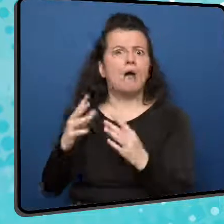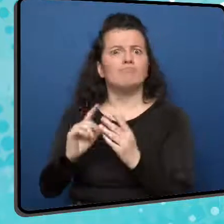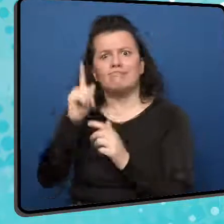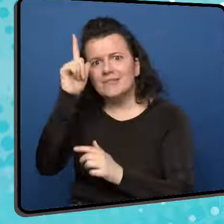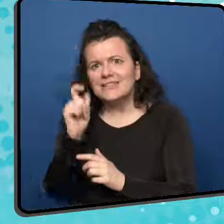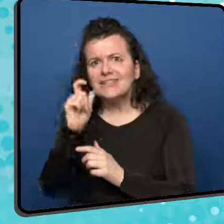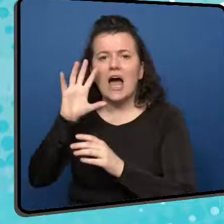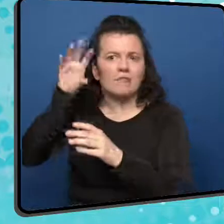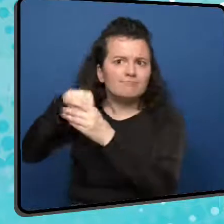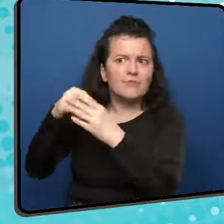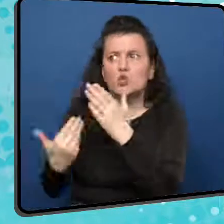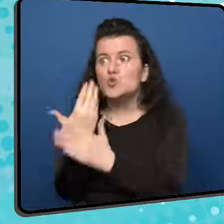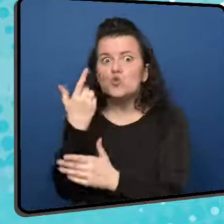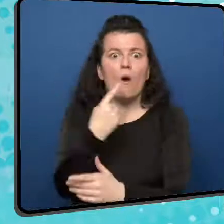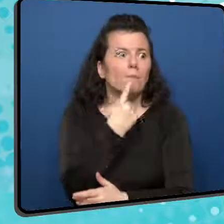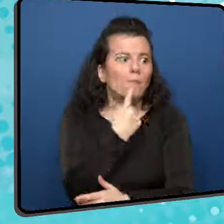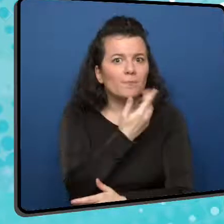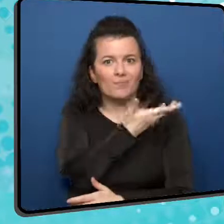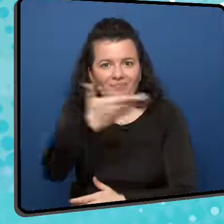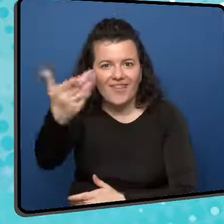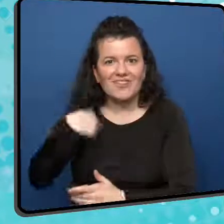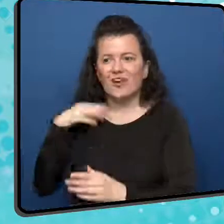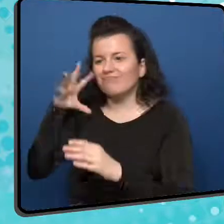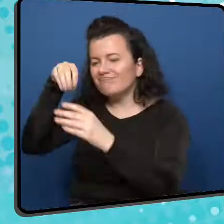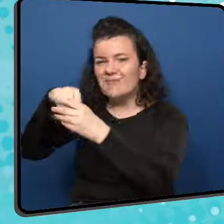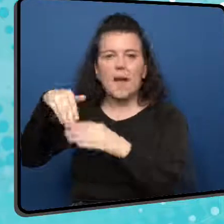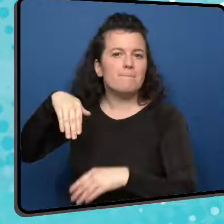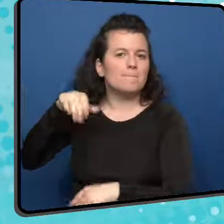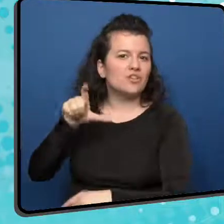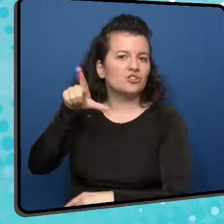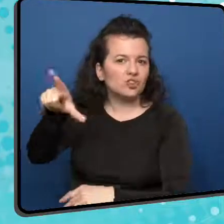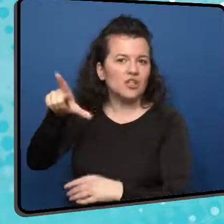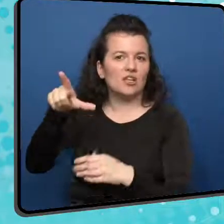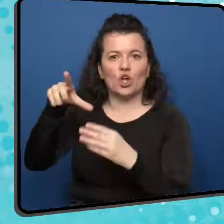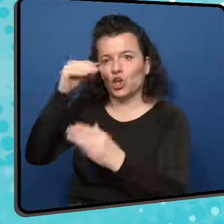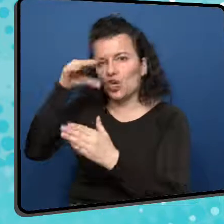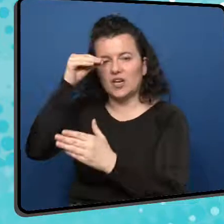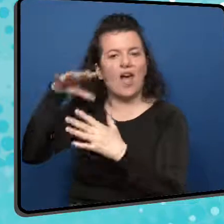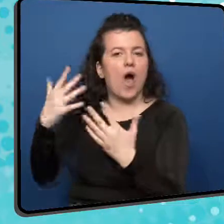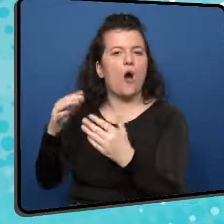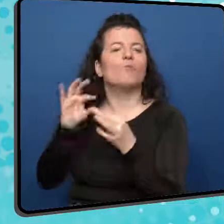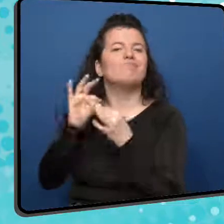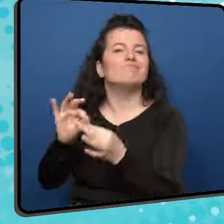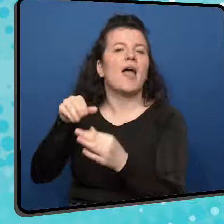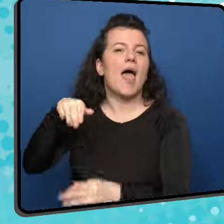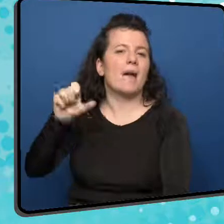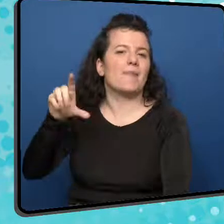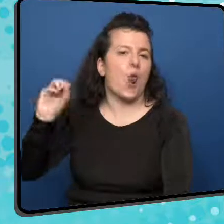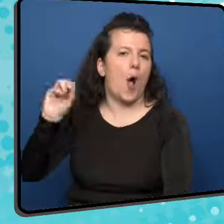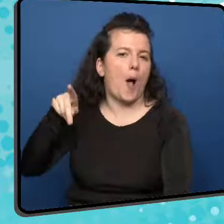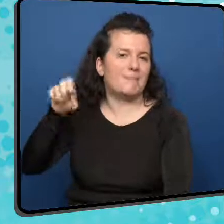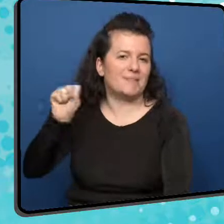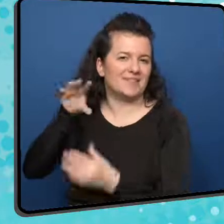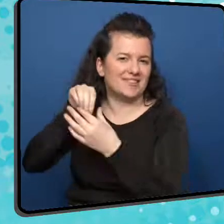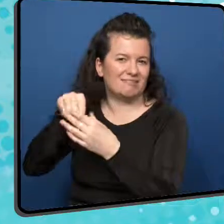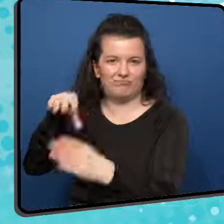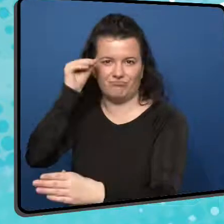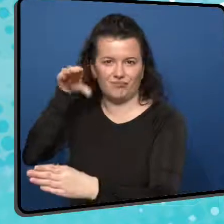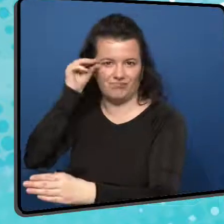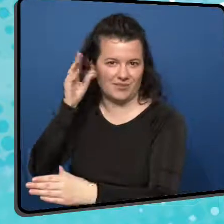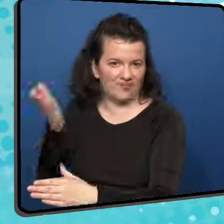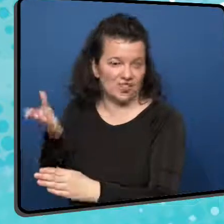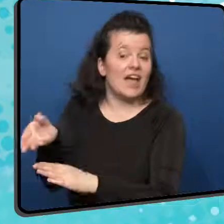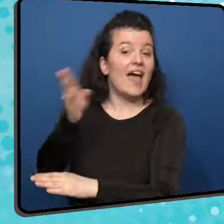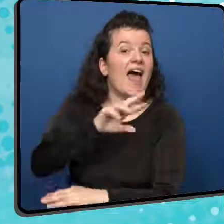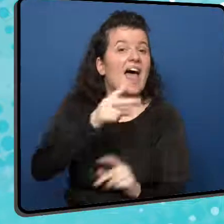to the area, start the machine learning lifecycle with ML ops. And then I added in a bonus one because I felt like it